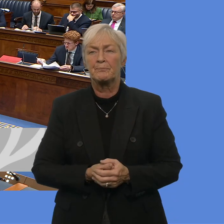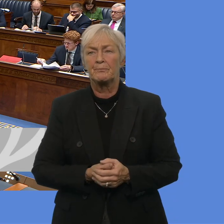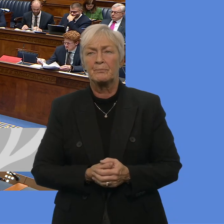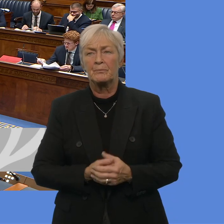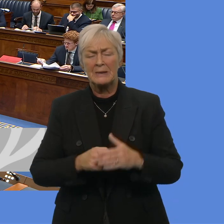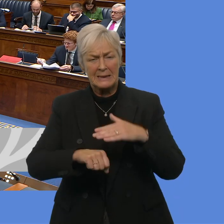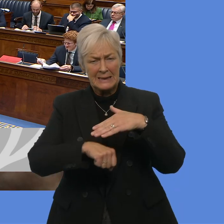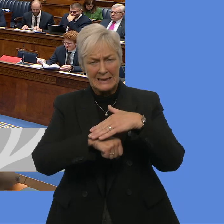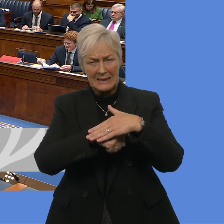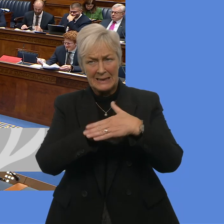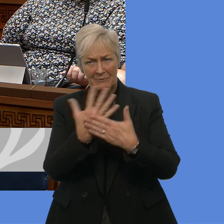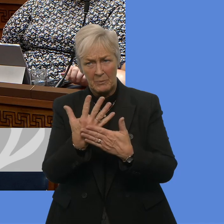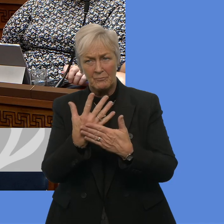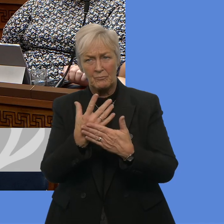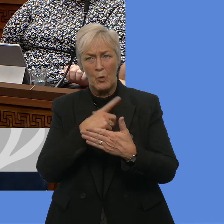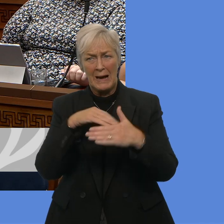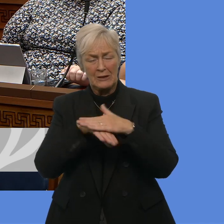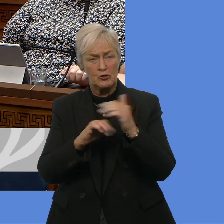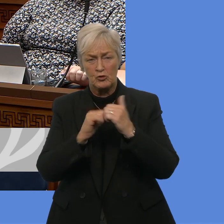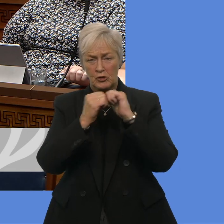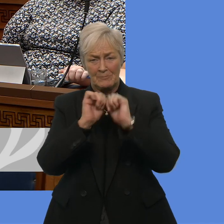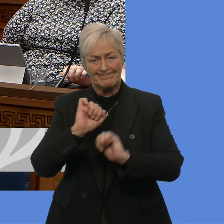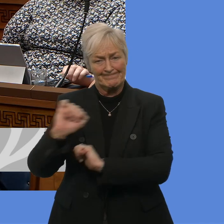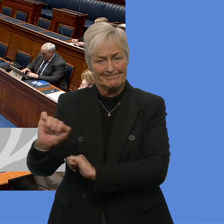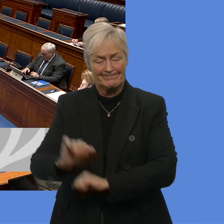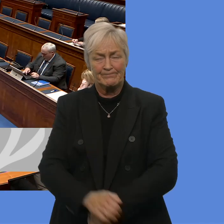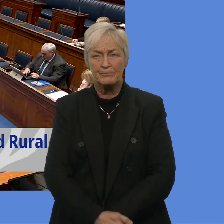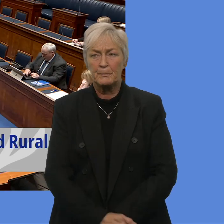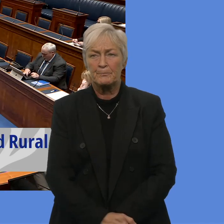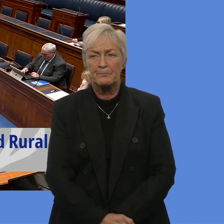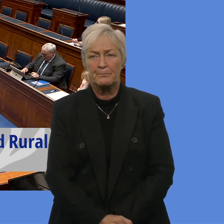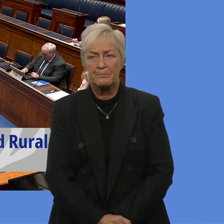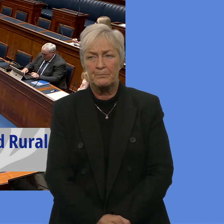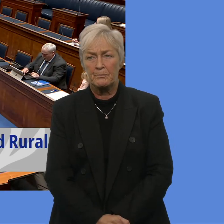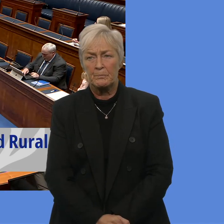being taken forward by the Minister for Infrastructure in that respect. Conor Egan.